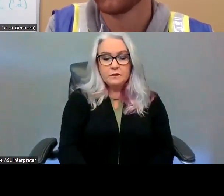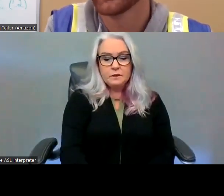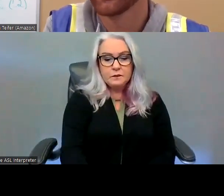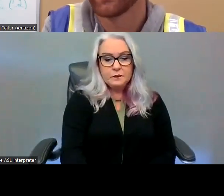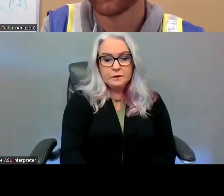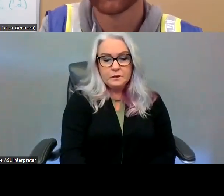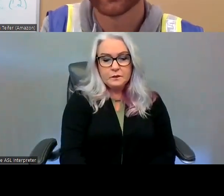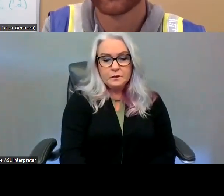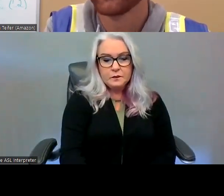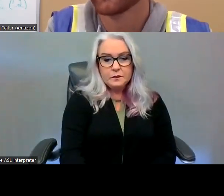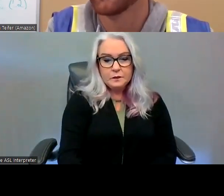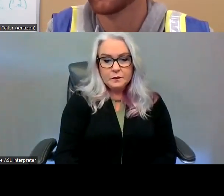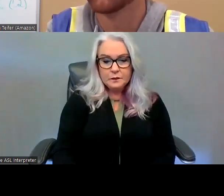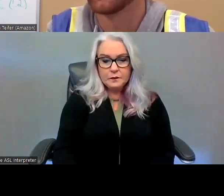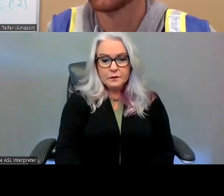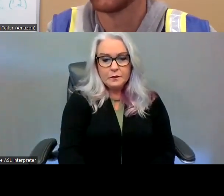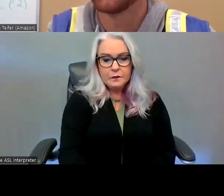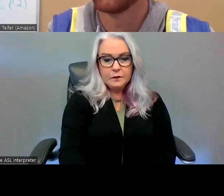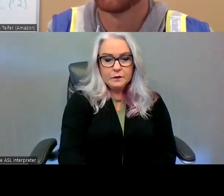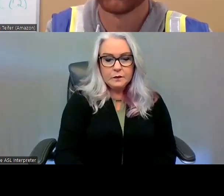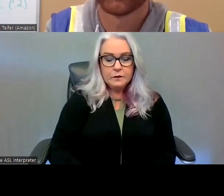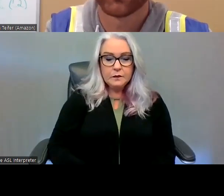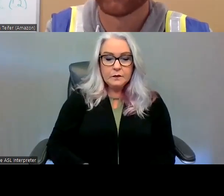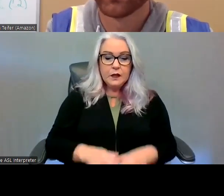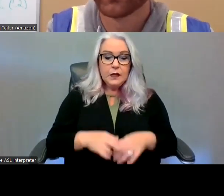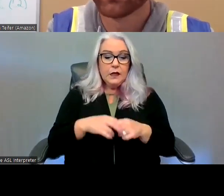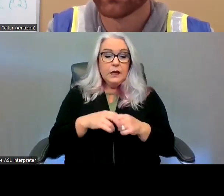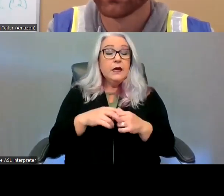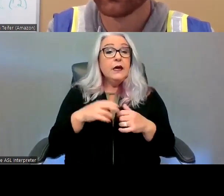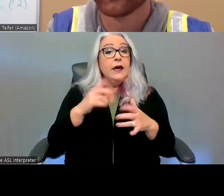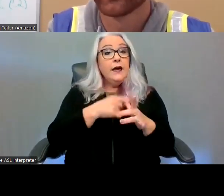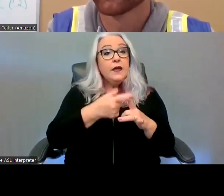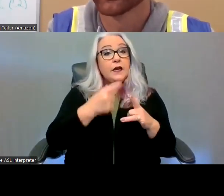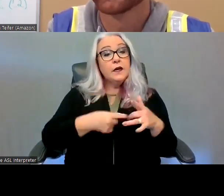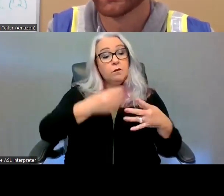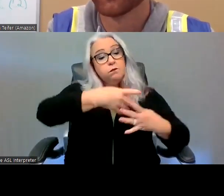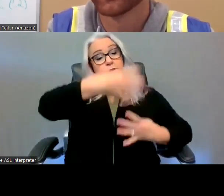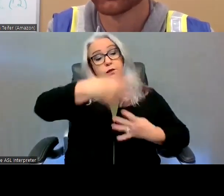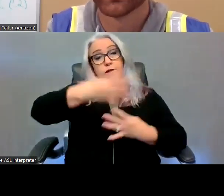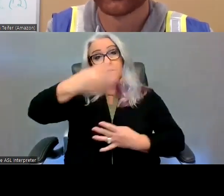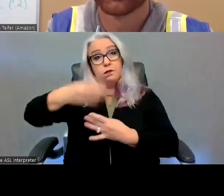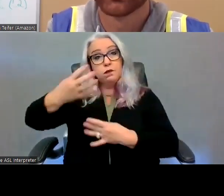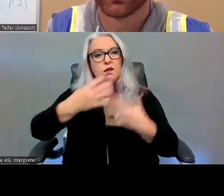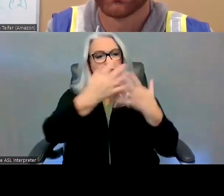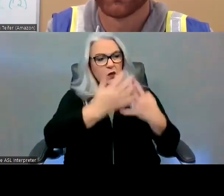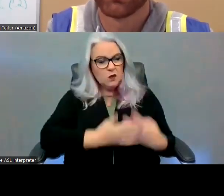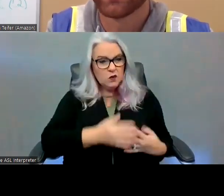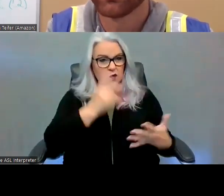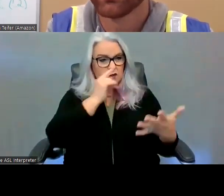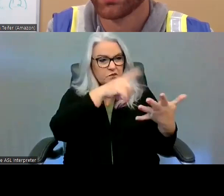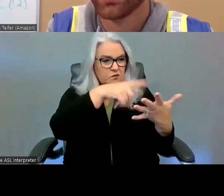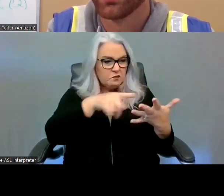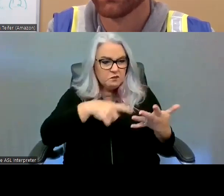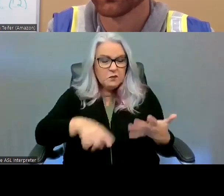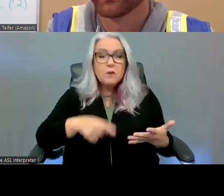So moving on, after you click continue without verifying, it pulls up all the filters. So you filter for the jobs that you want to apply